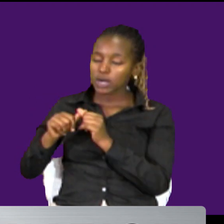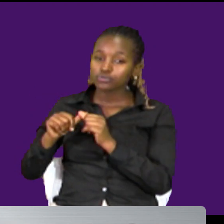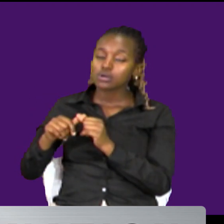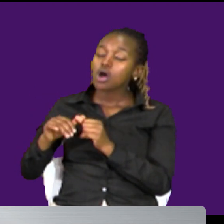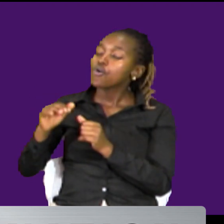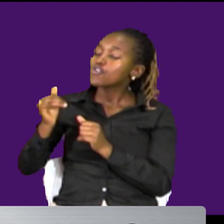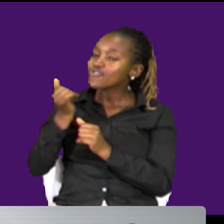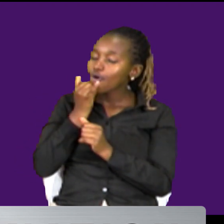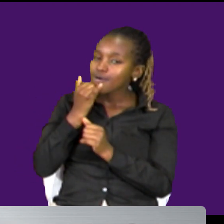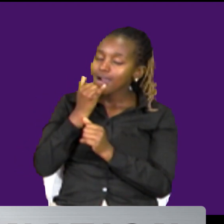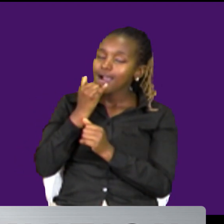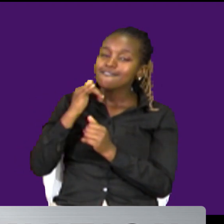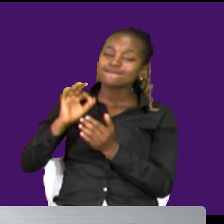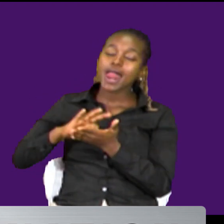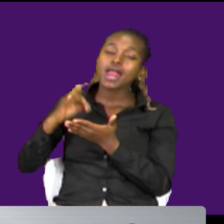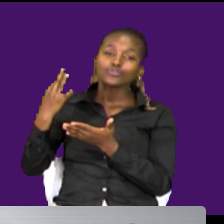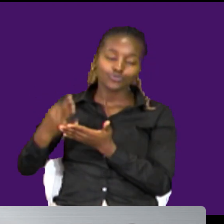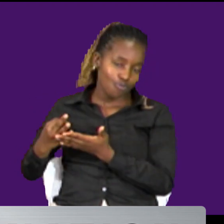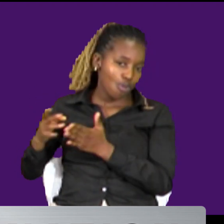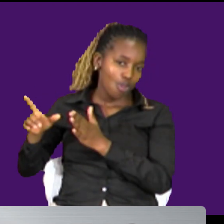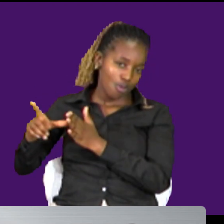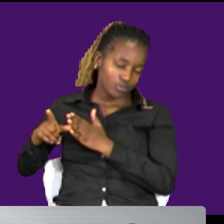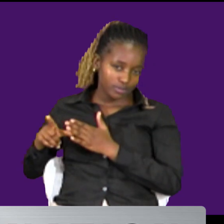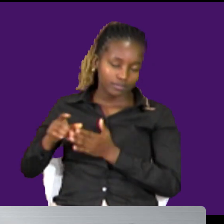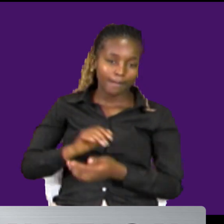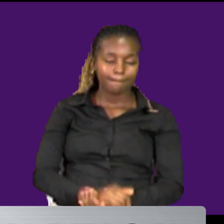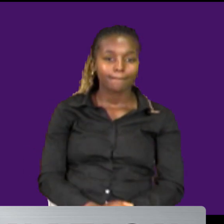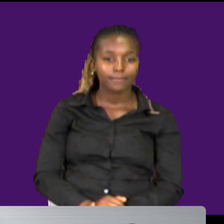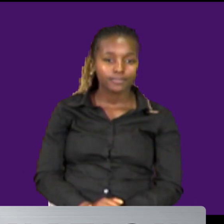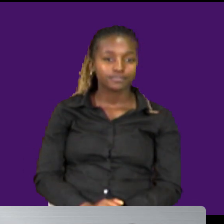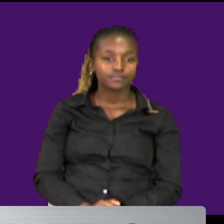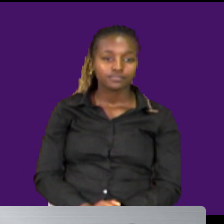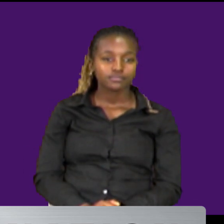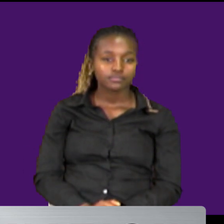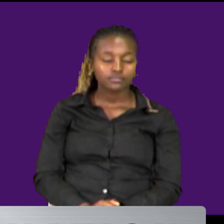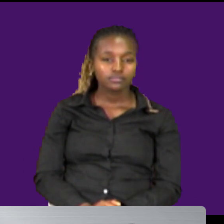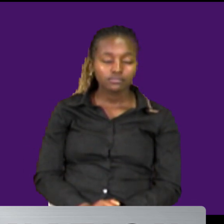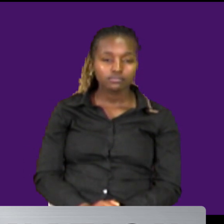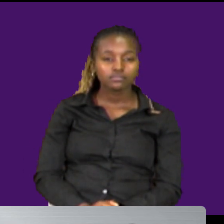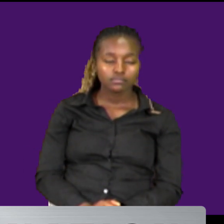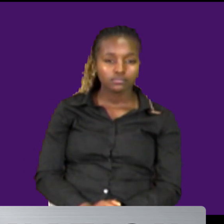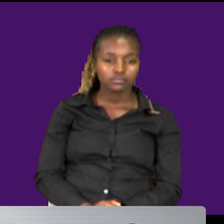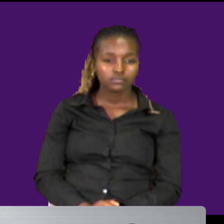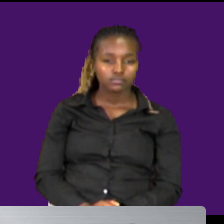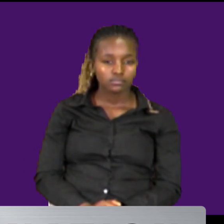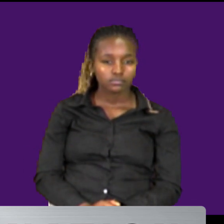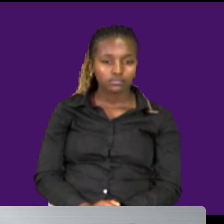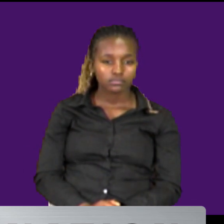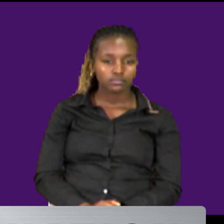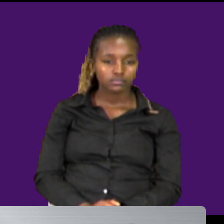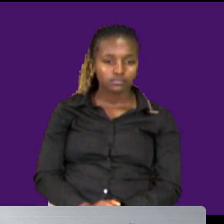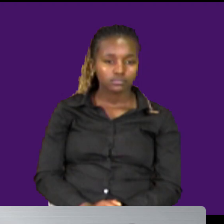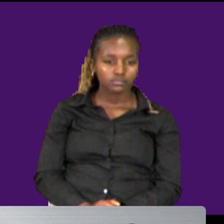and it doesn't really register that I'm saying the wrong one. Be telling